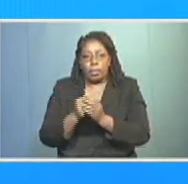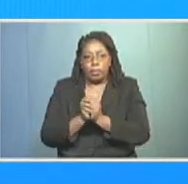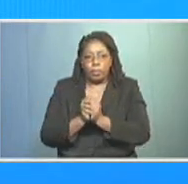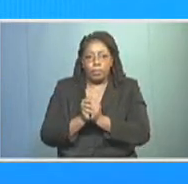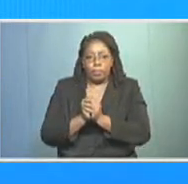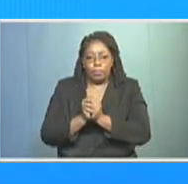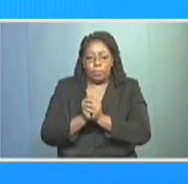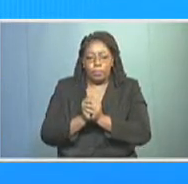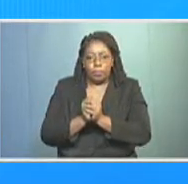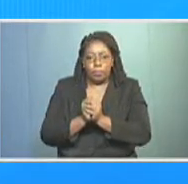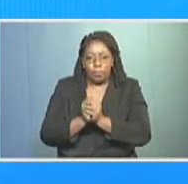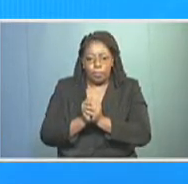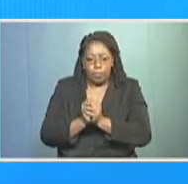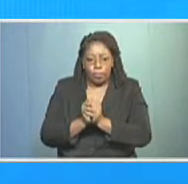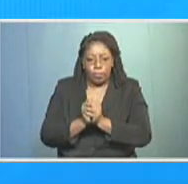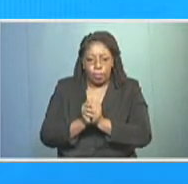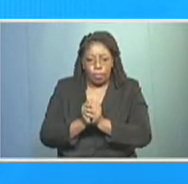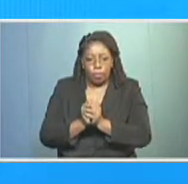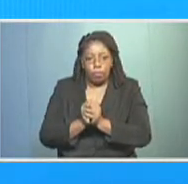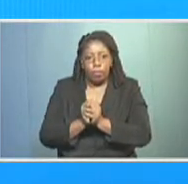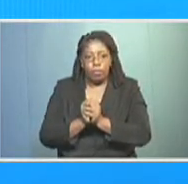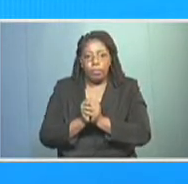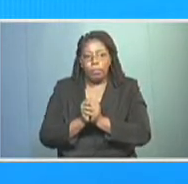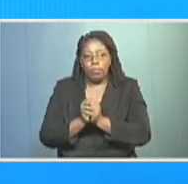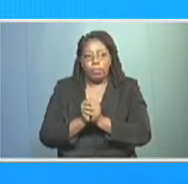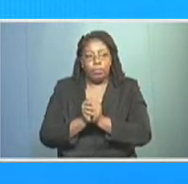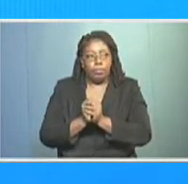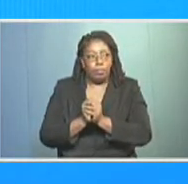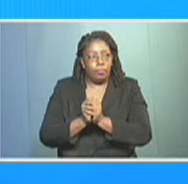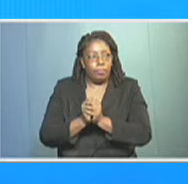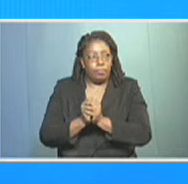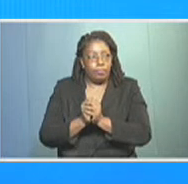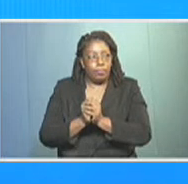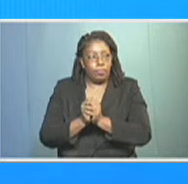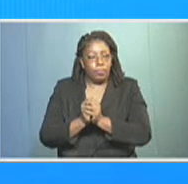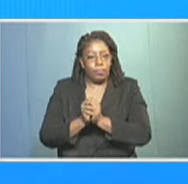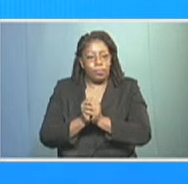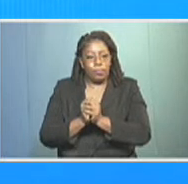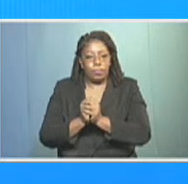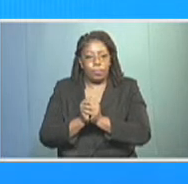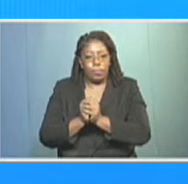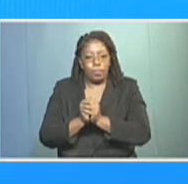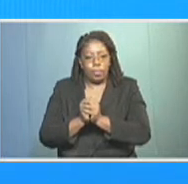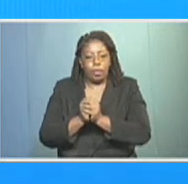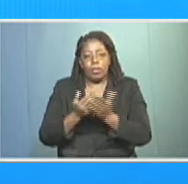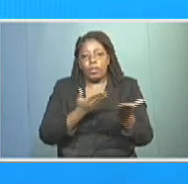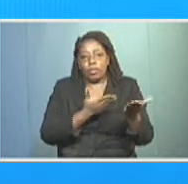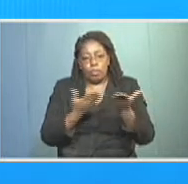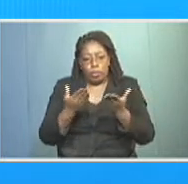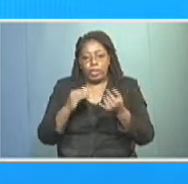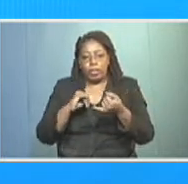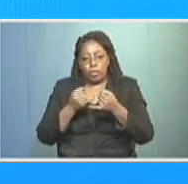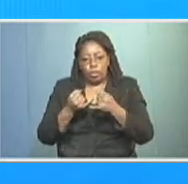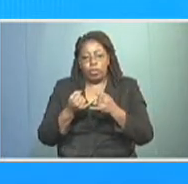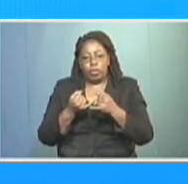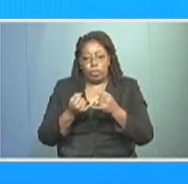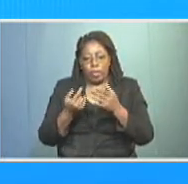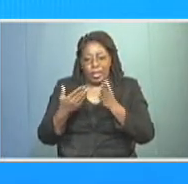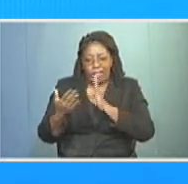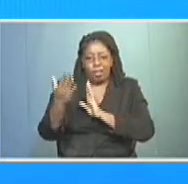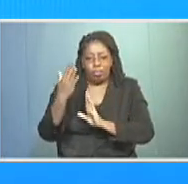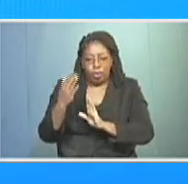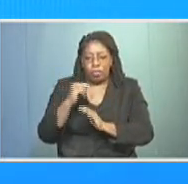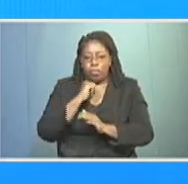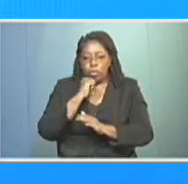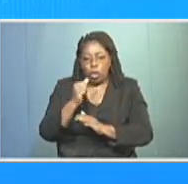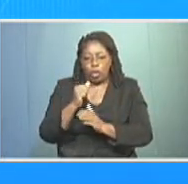a catalyst for us to now immediately pivot and bring these issues to the forefront, not